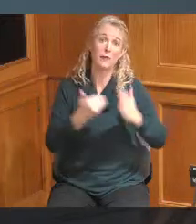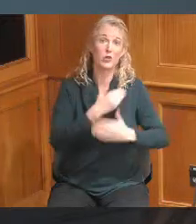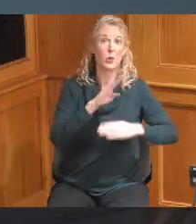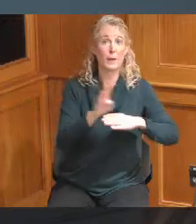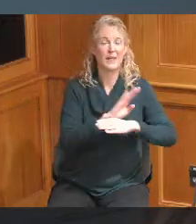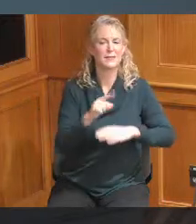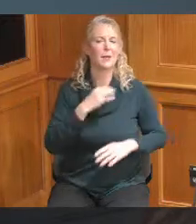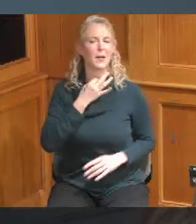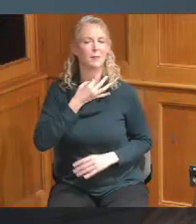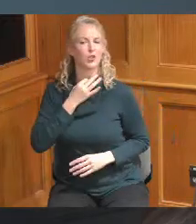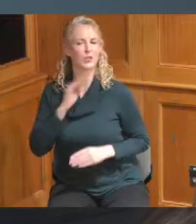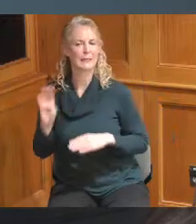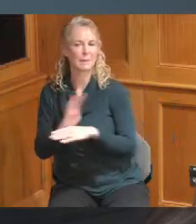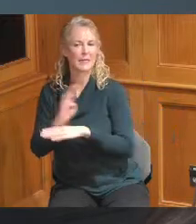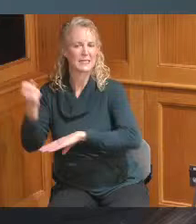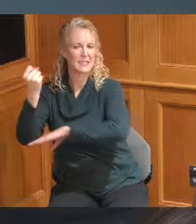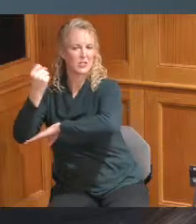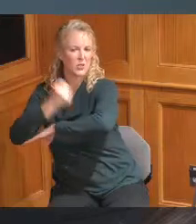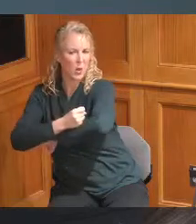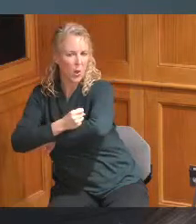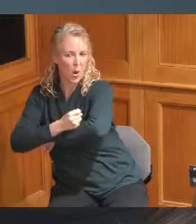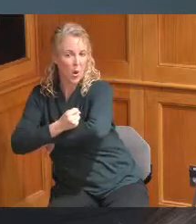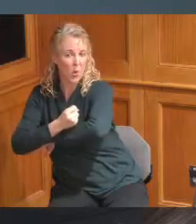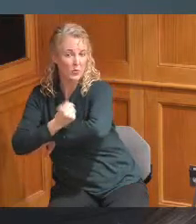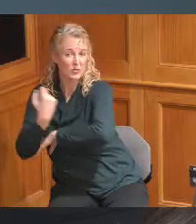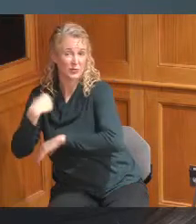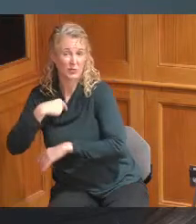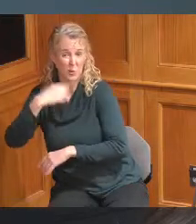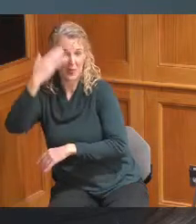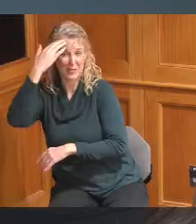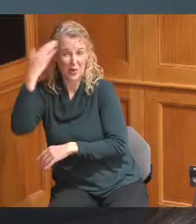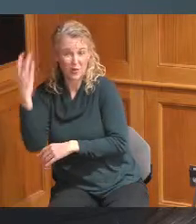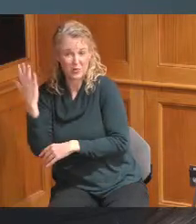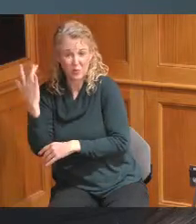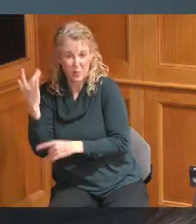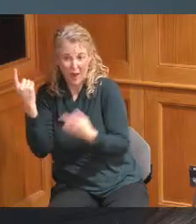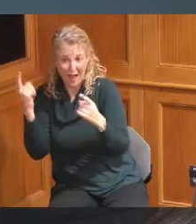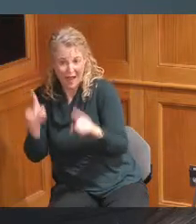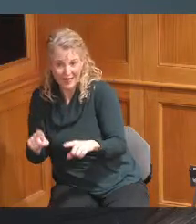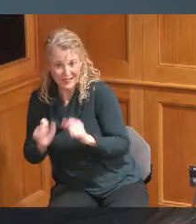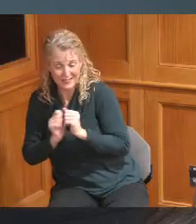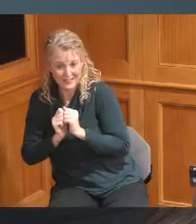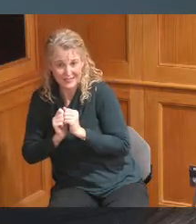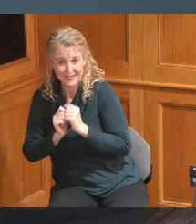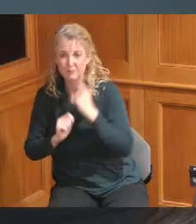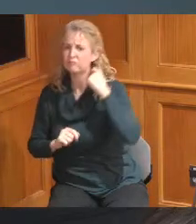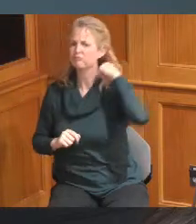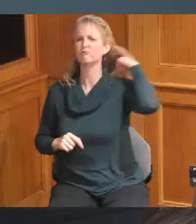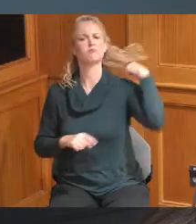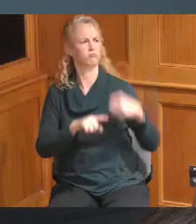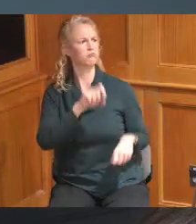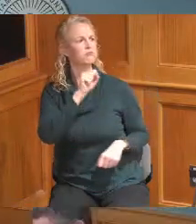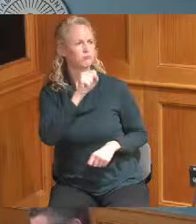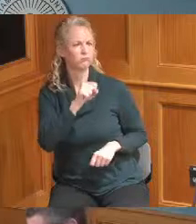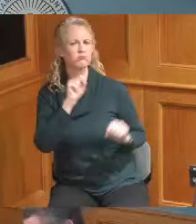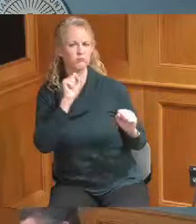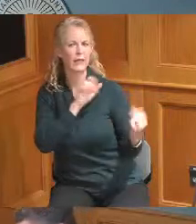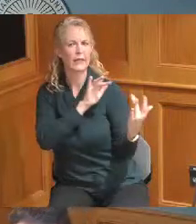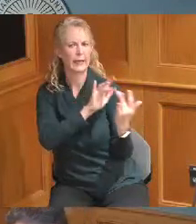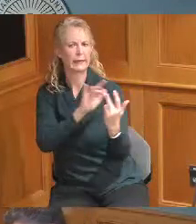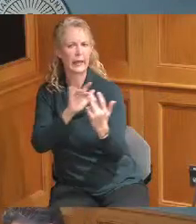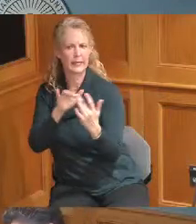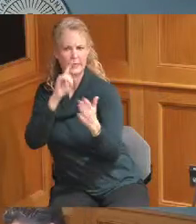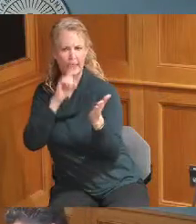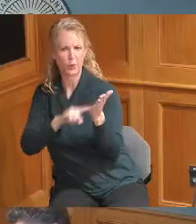know, for the ones that we lost, do they have any summary or assumption of why that is? Yeah, Commissioner, we can reach out to their